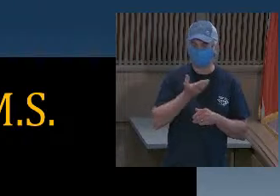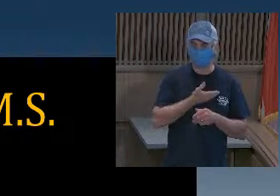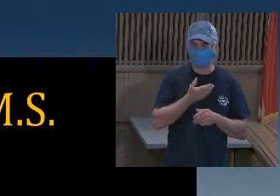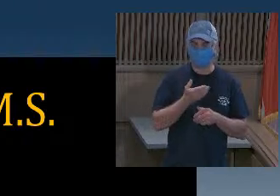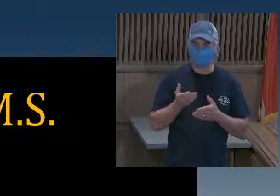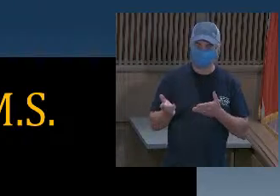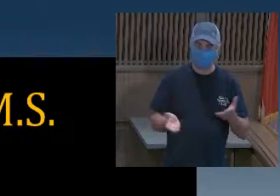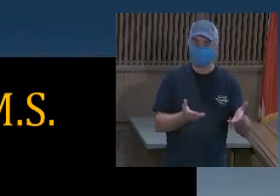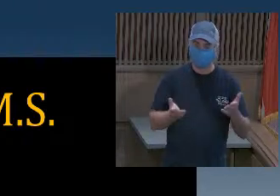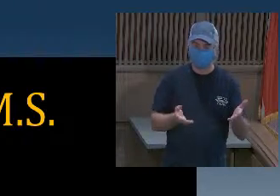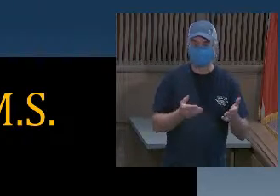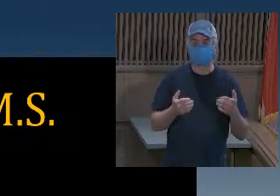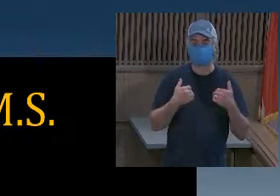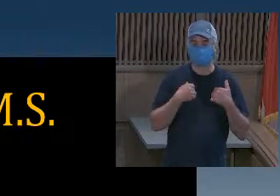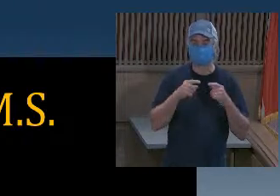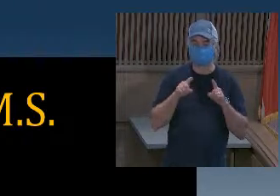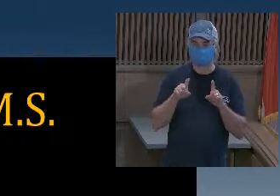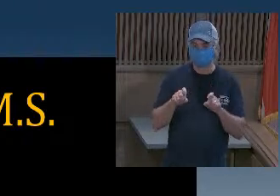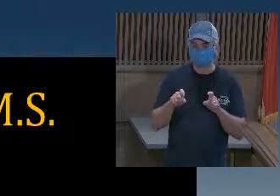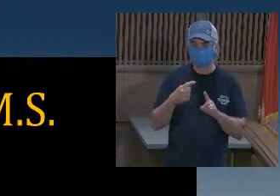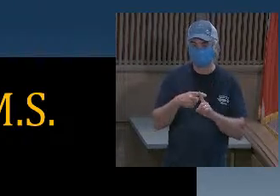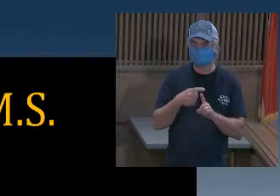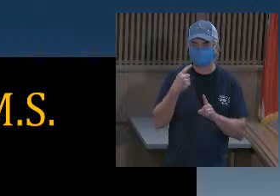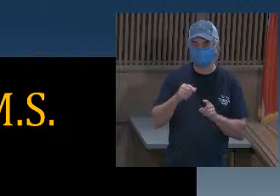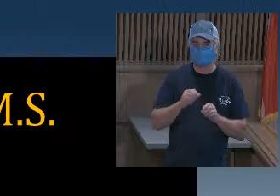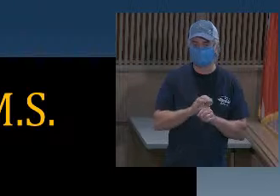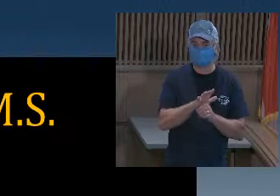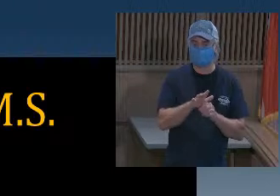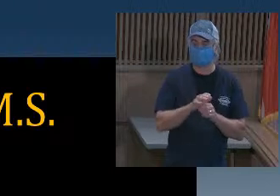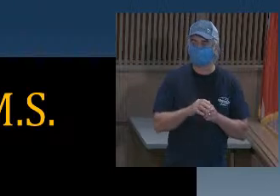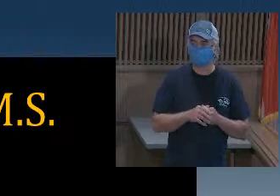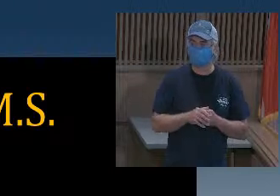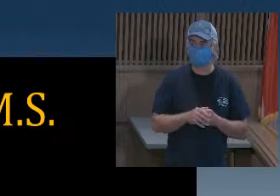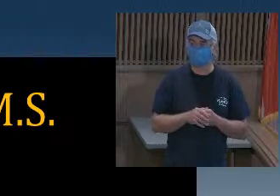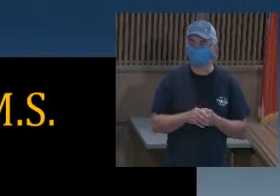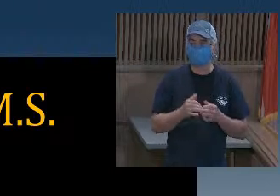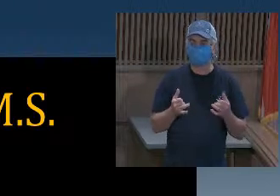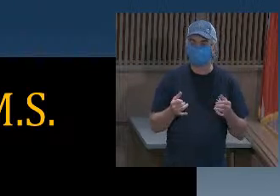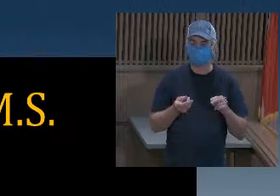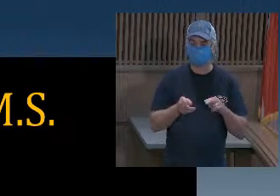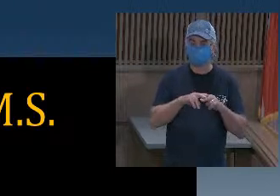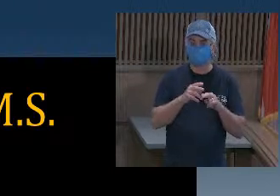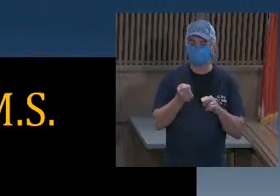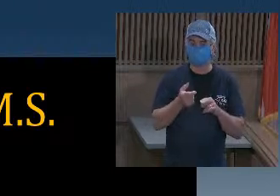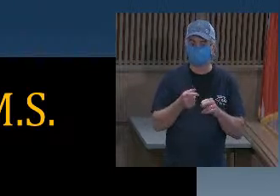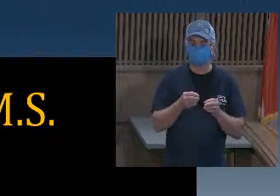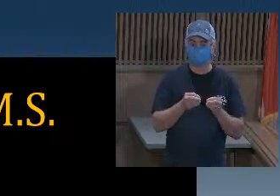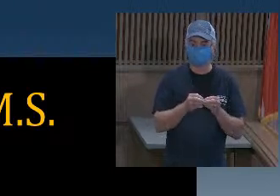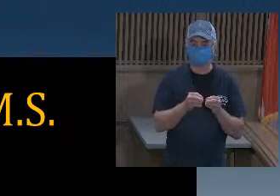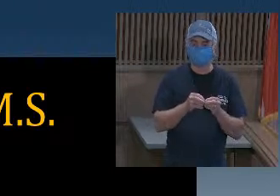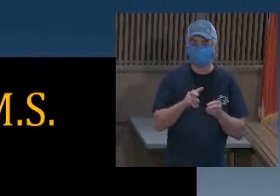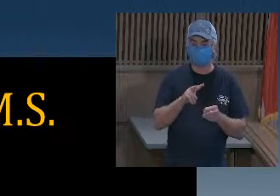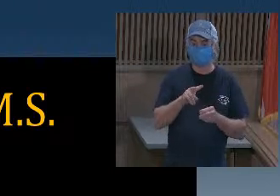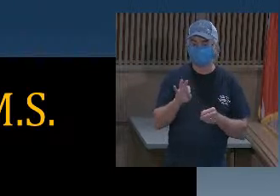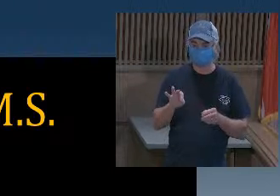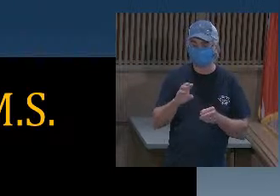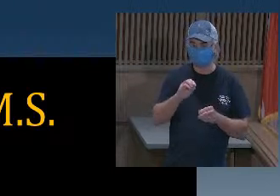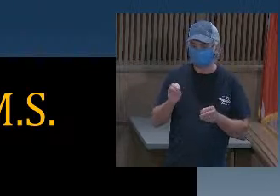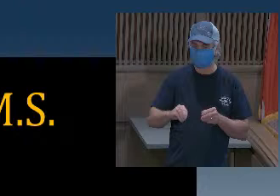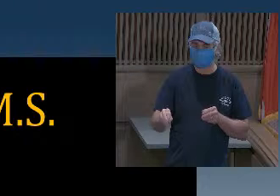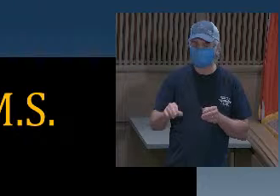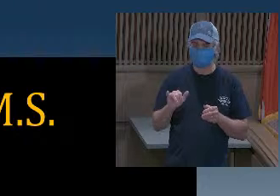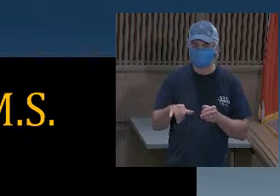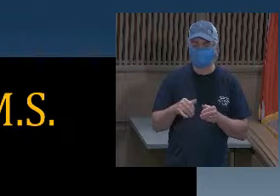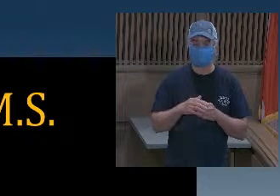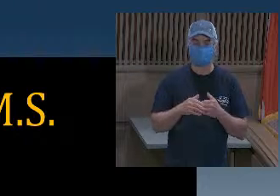past Monday through this morning, 13.9% of our transports were confirmed positive, and a